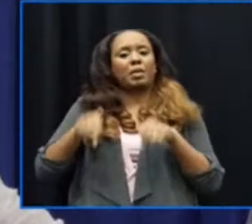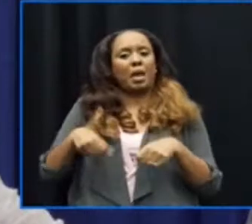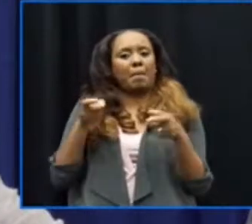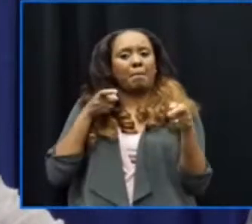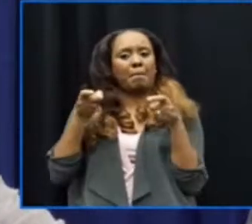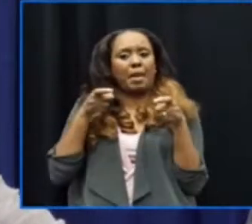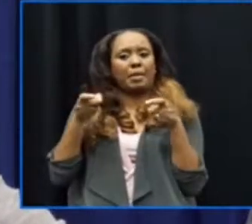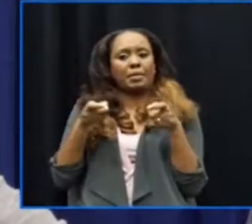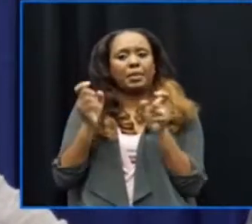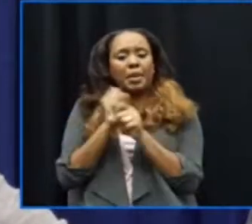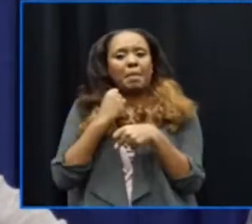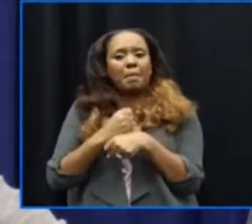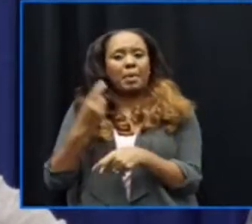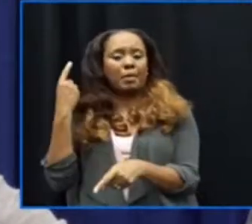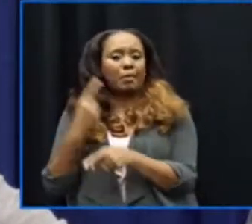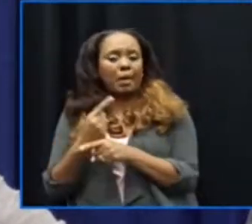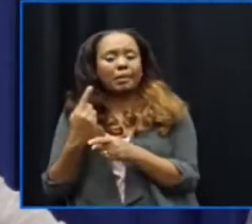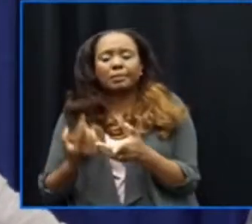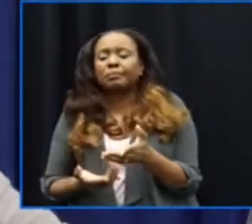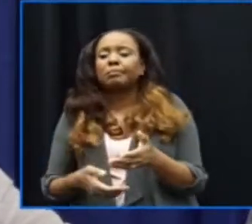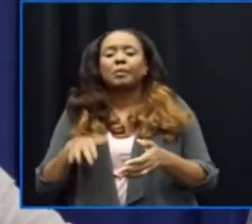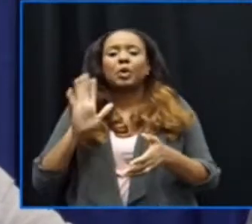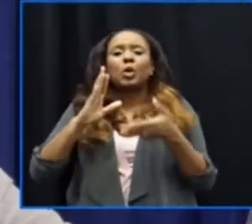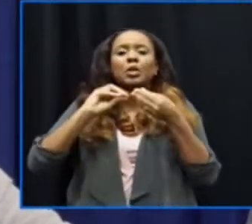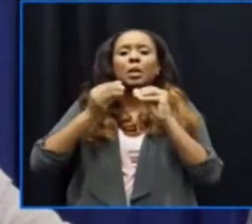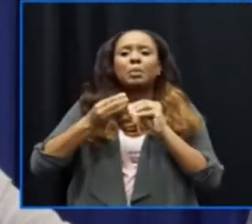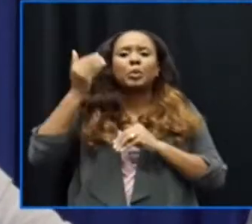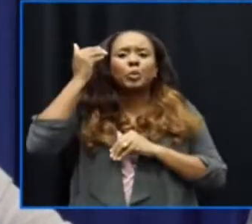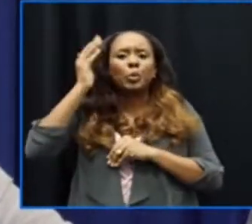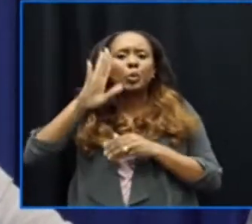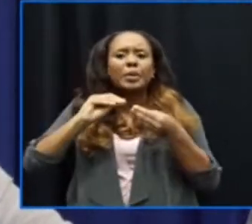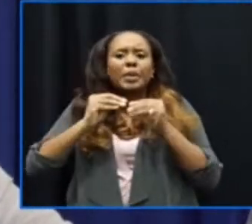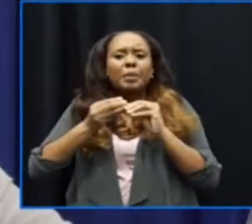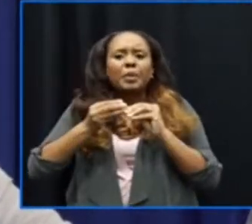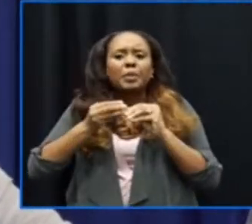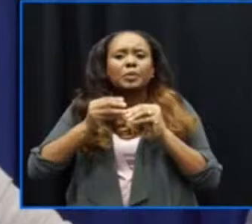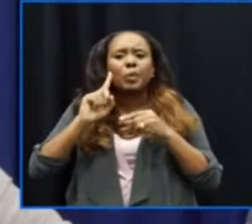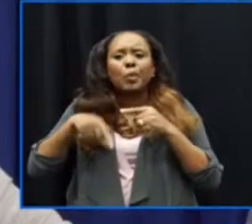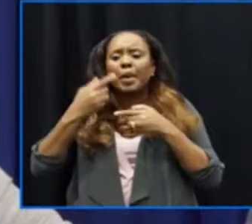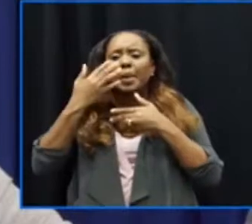you to correct it. What gets measured gets done. Similarly,